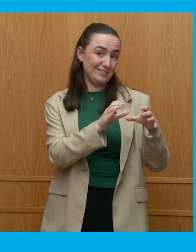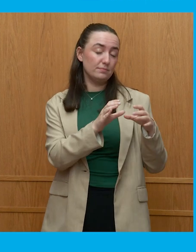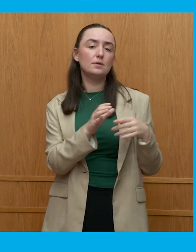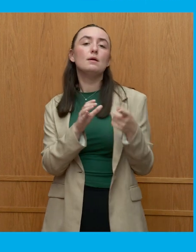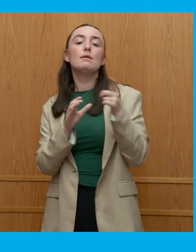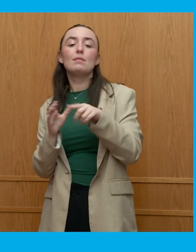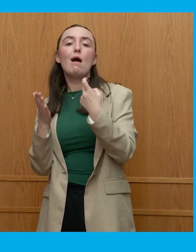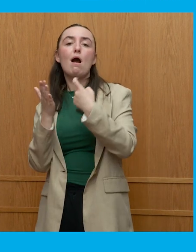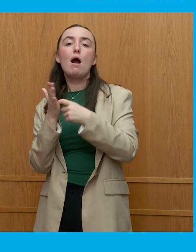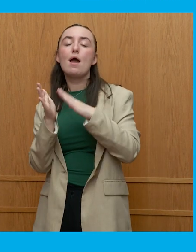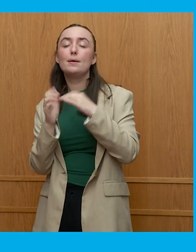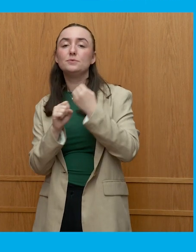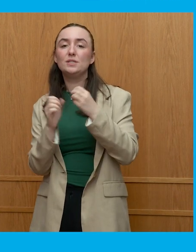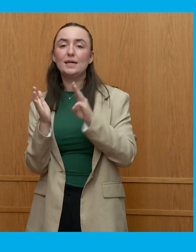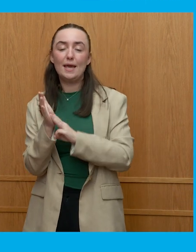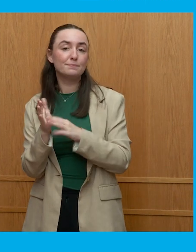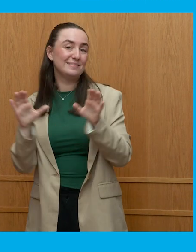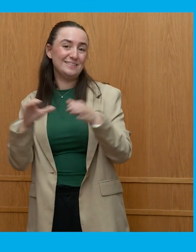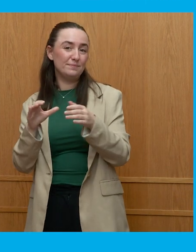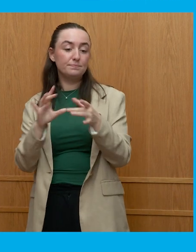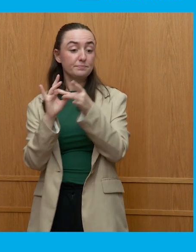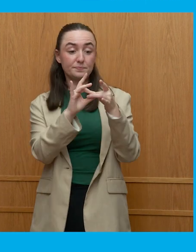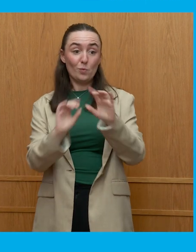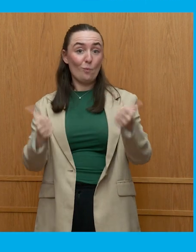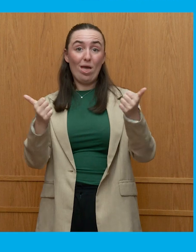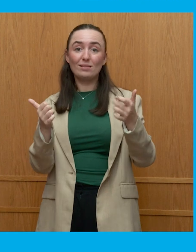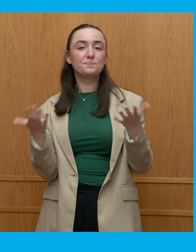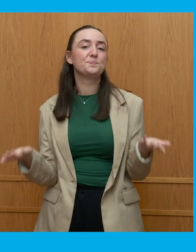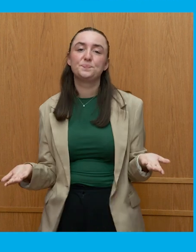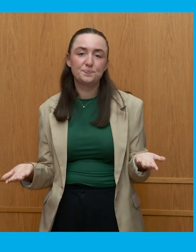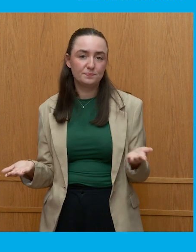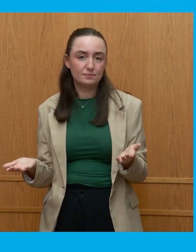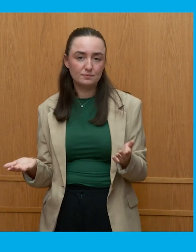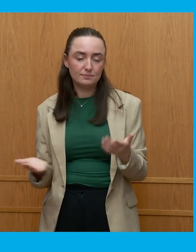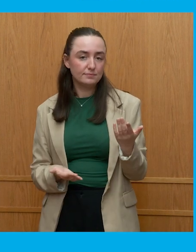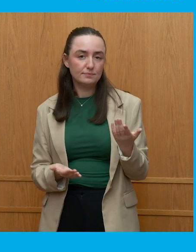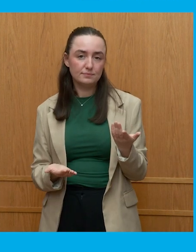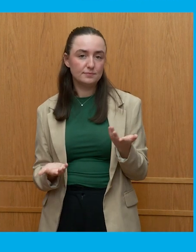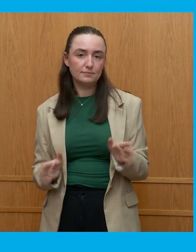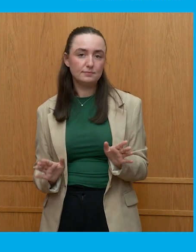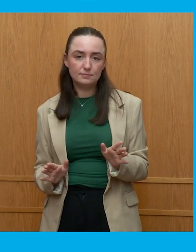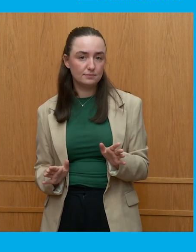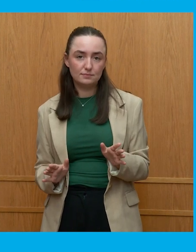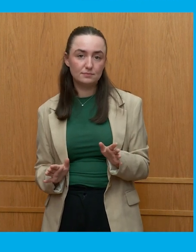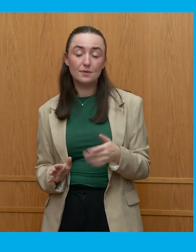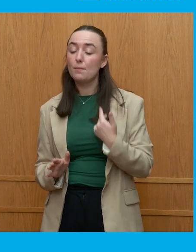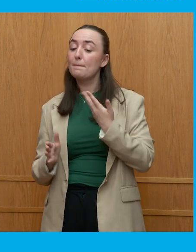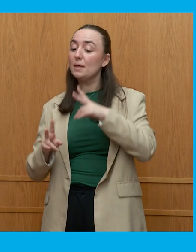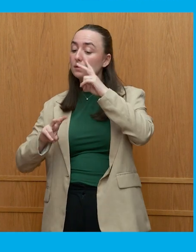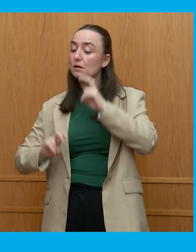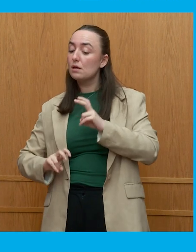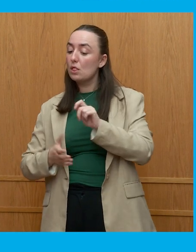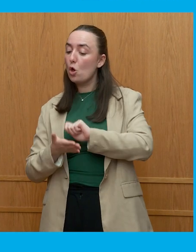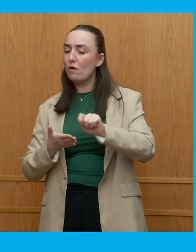team didn't work well together. Right? And we looked at that in the office, and everybody said